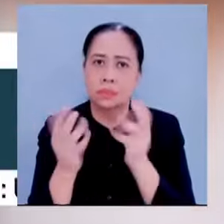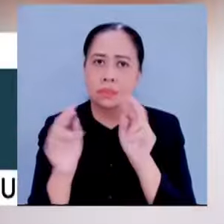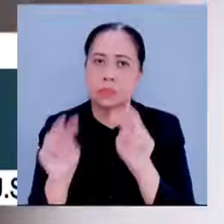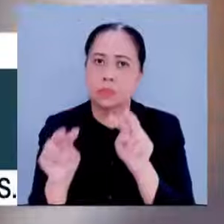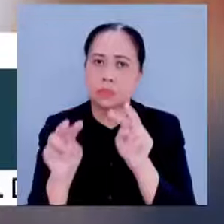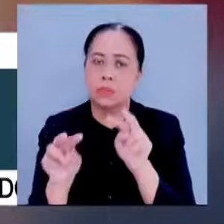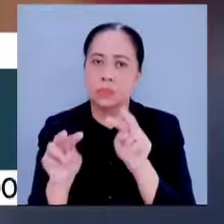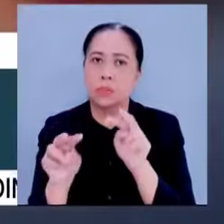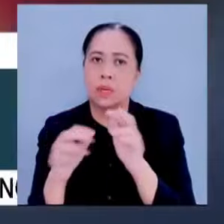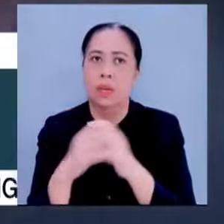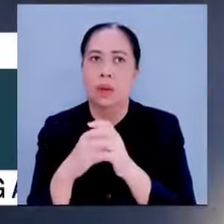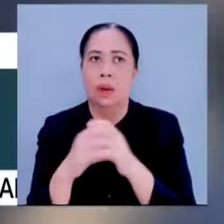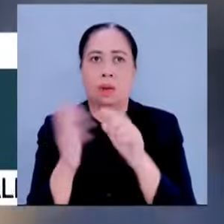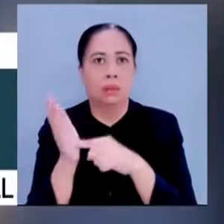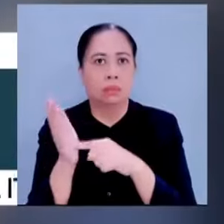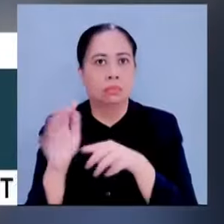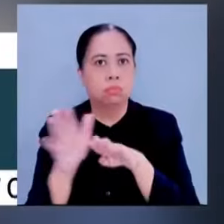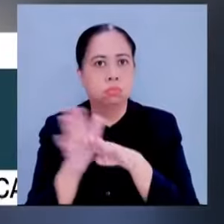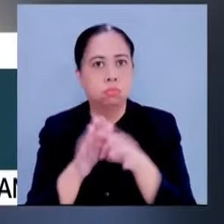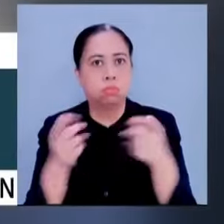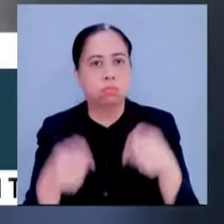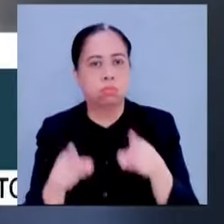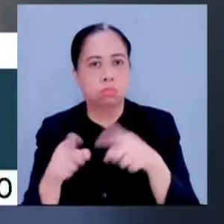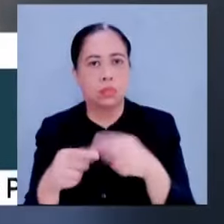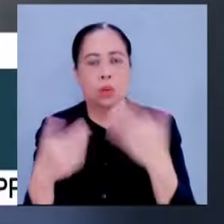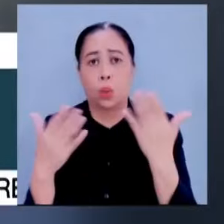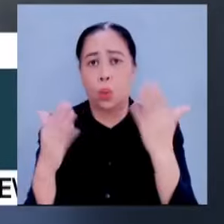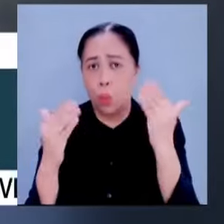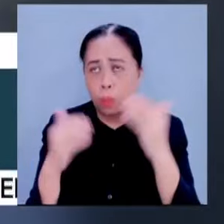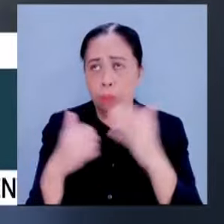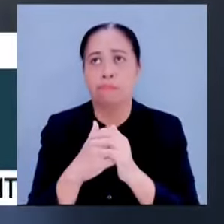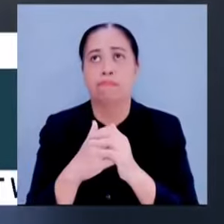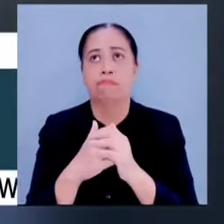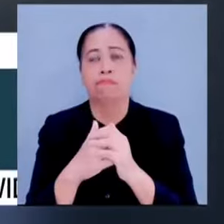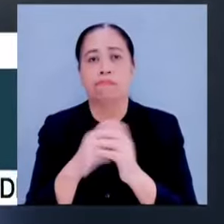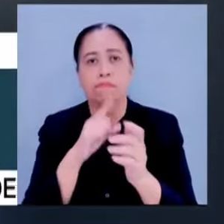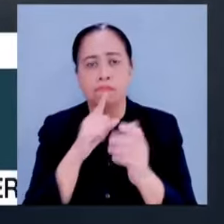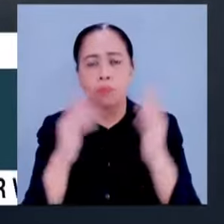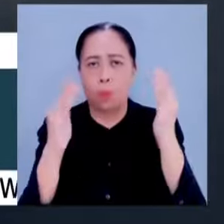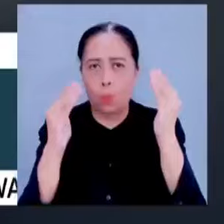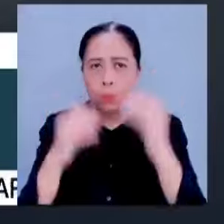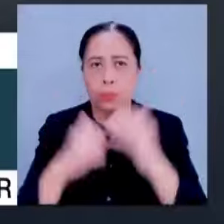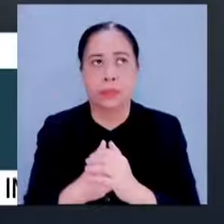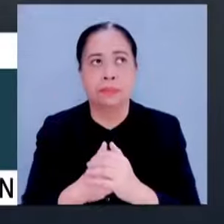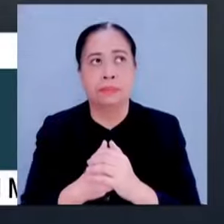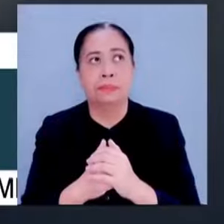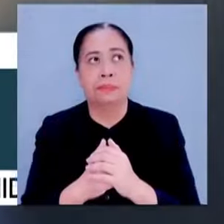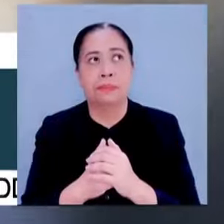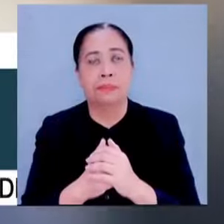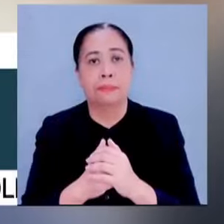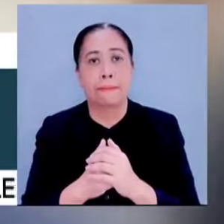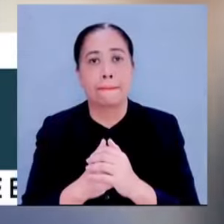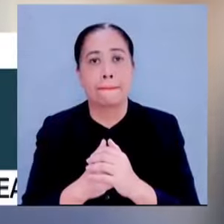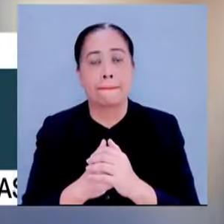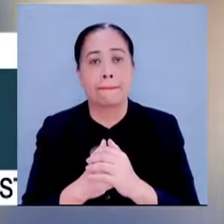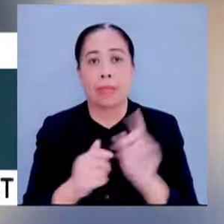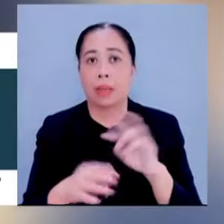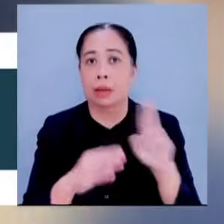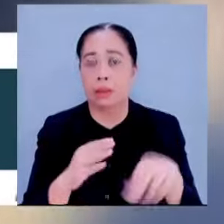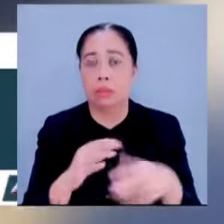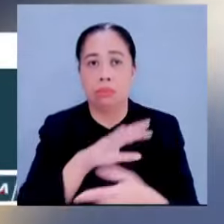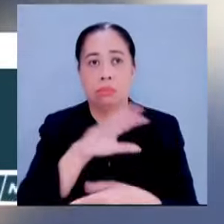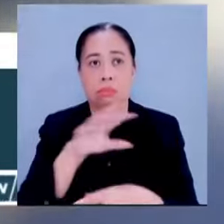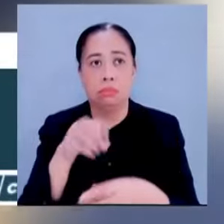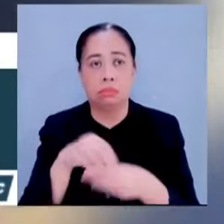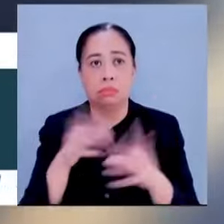very closely these developments. And we certainly hope that the outcome of all these